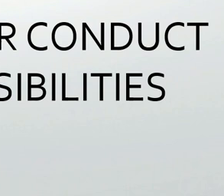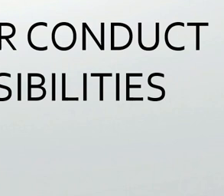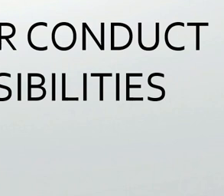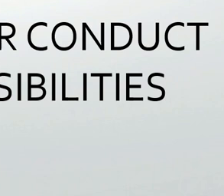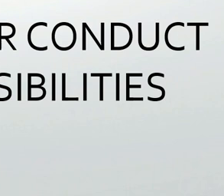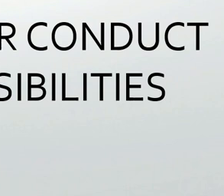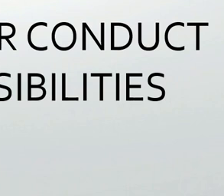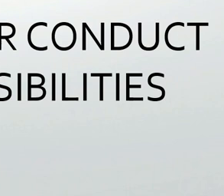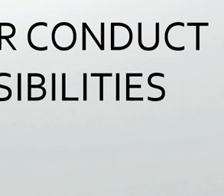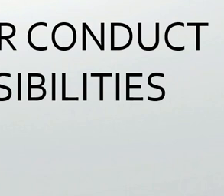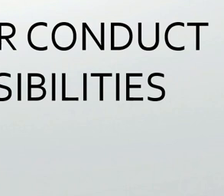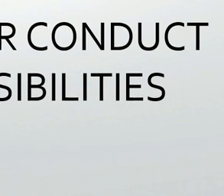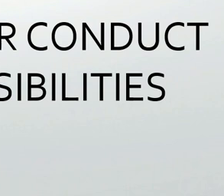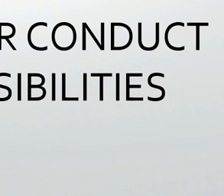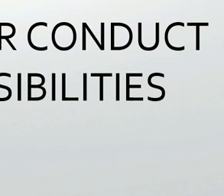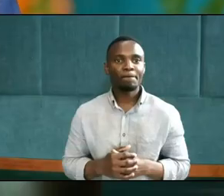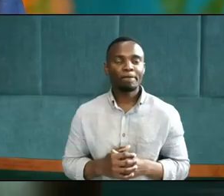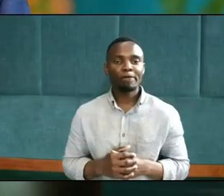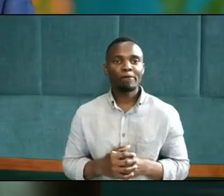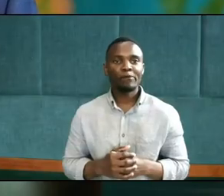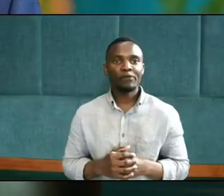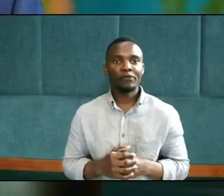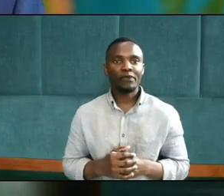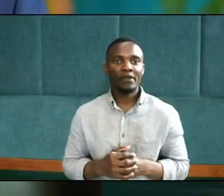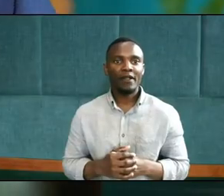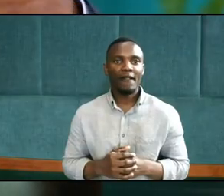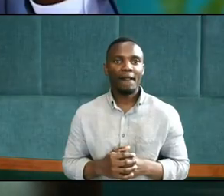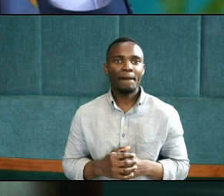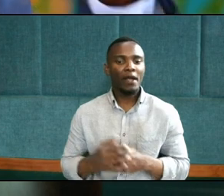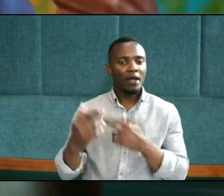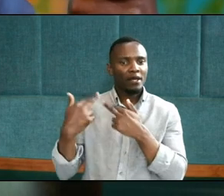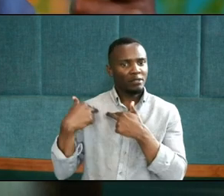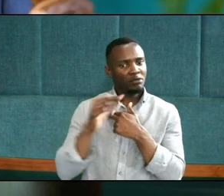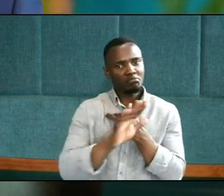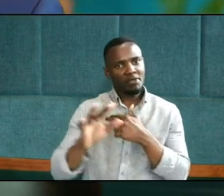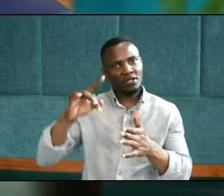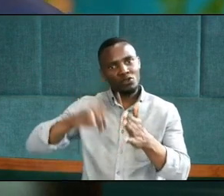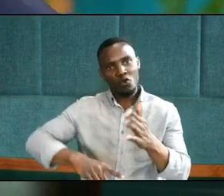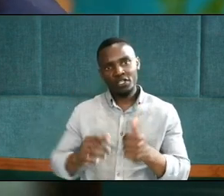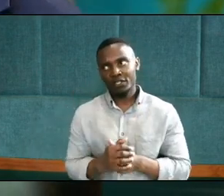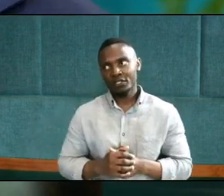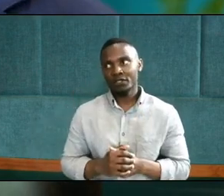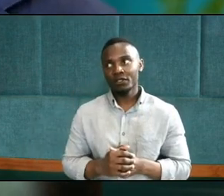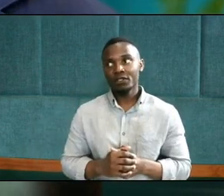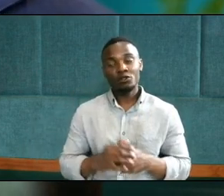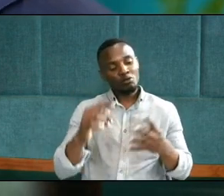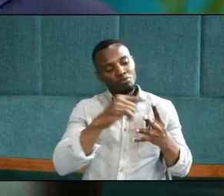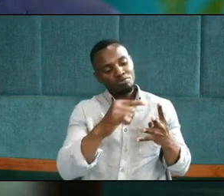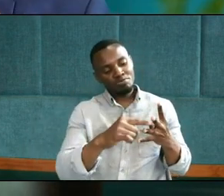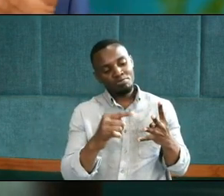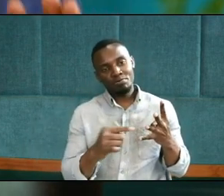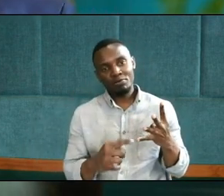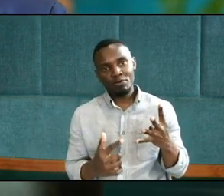the citizens, the subjects of this kingdom, what is their responsibility? So when I do those four